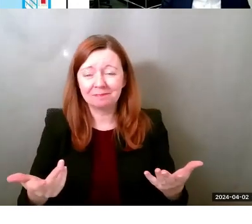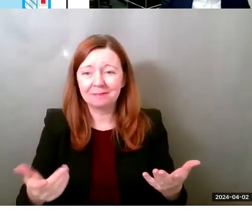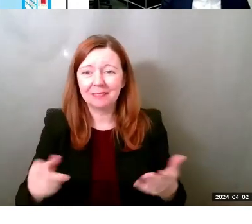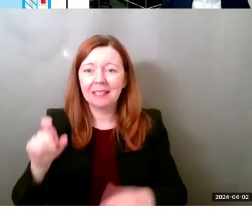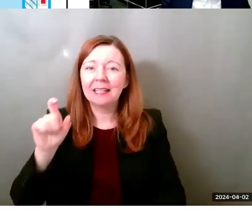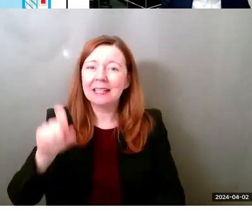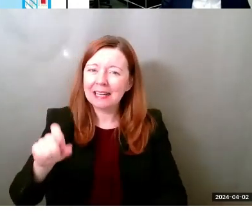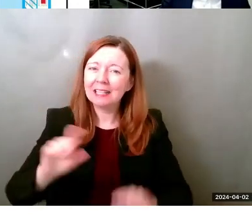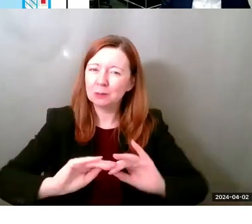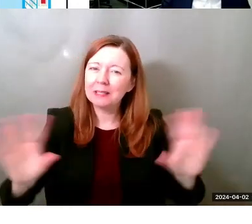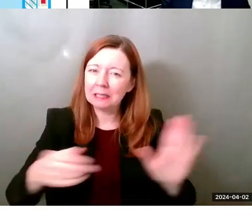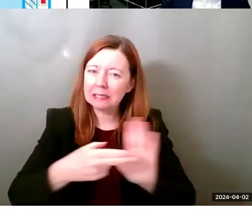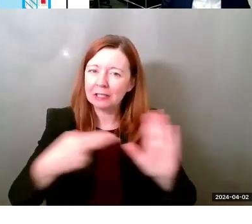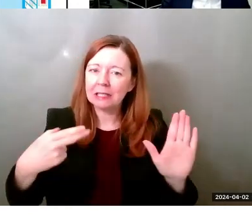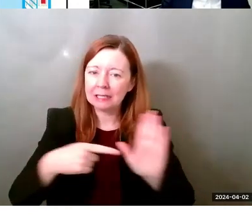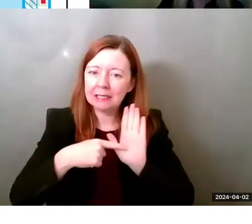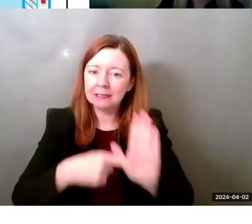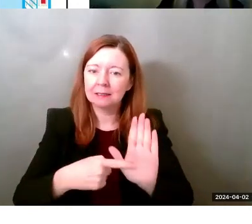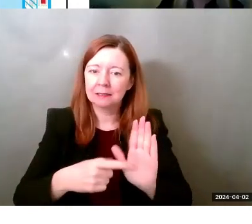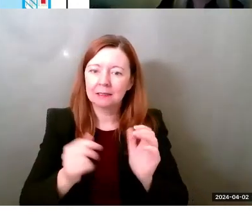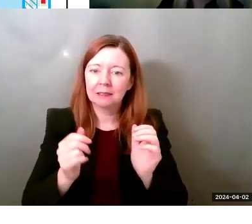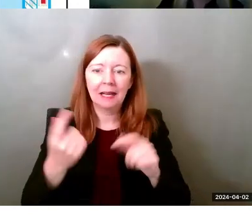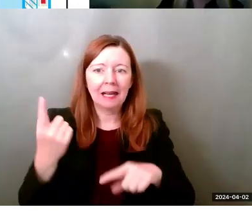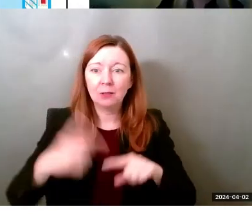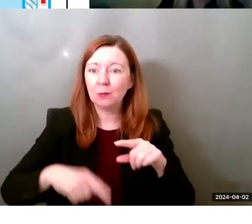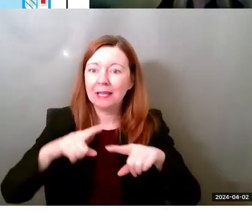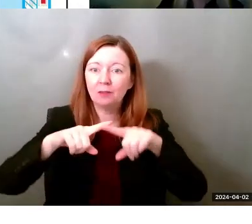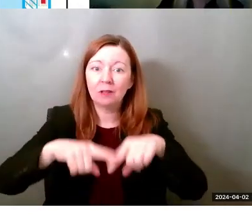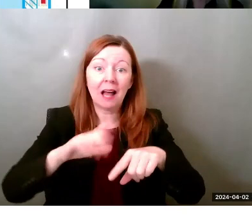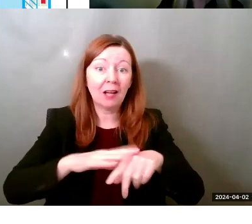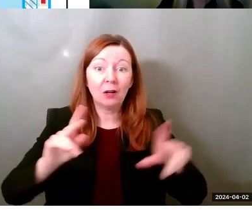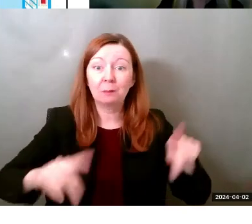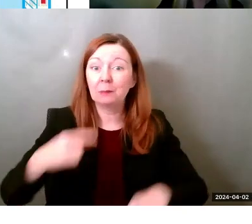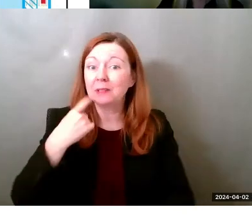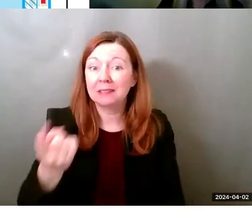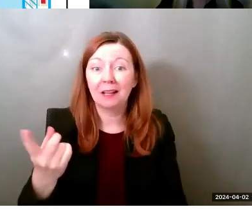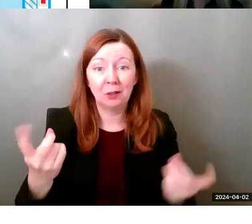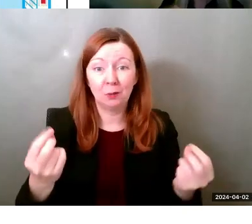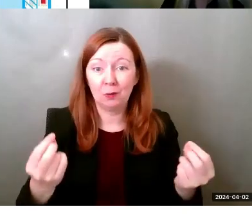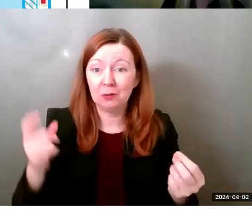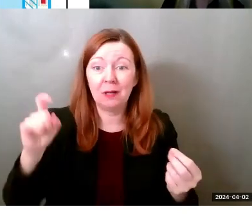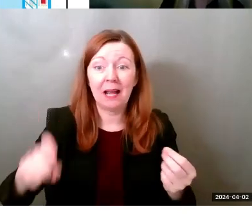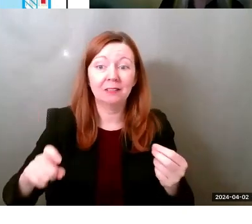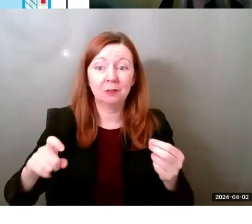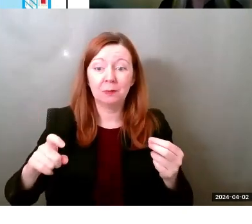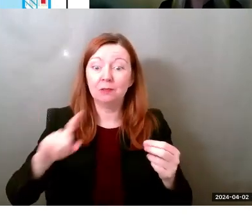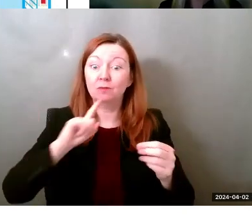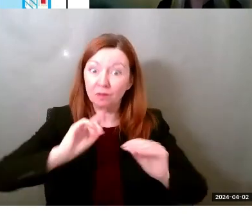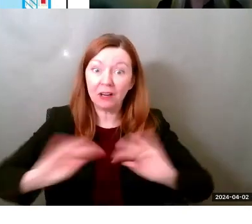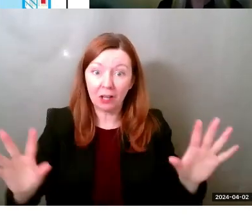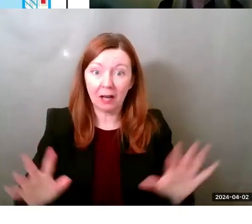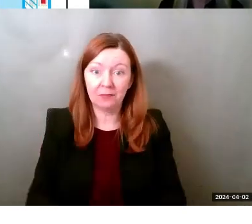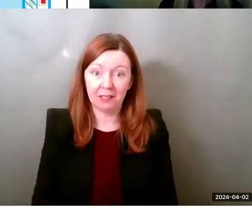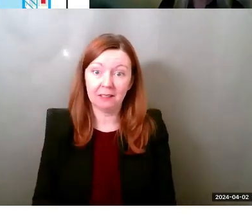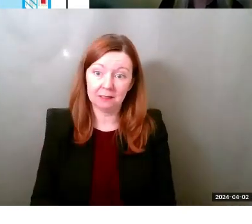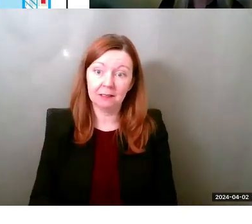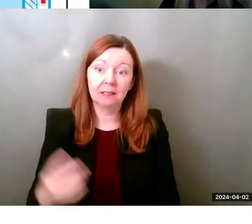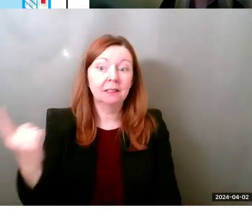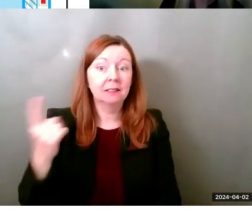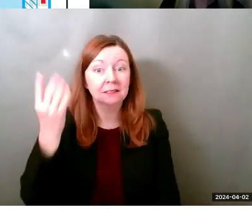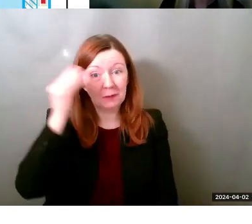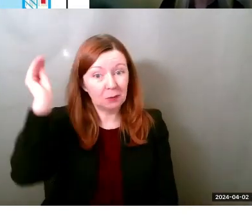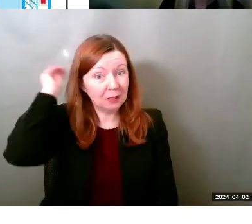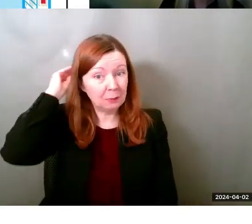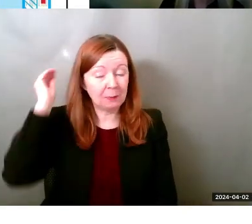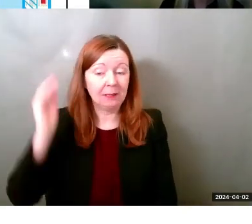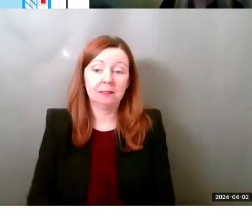to be clearly demarked with, and you can't rely on people telling you what to do. It has to be super obvious. So just something to keep in mind